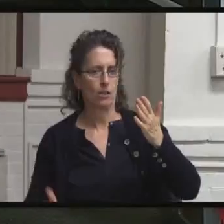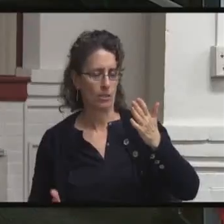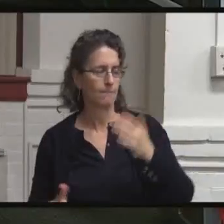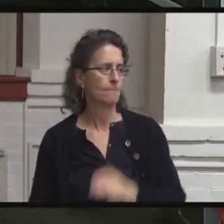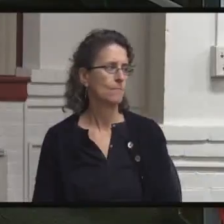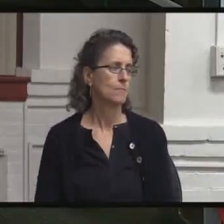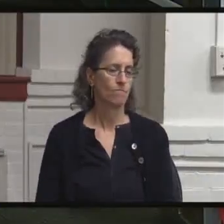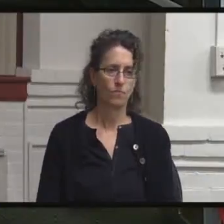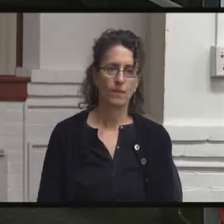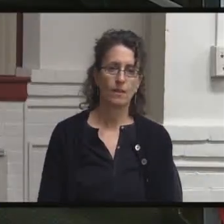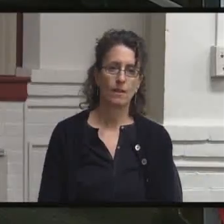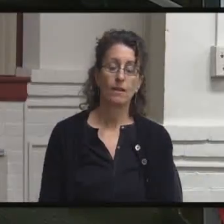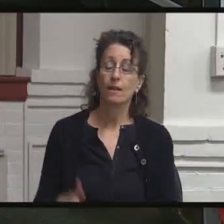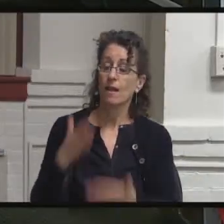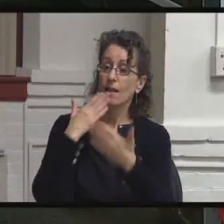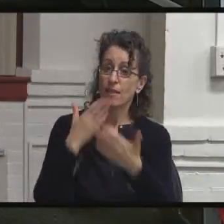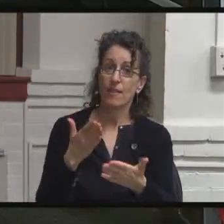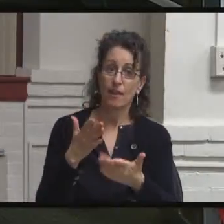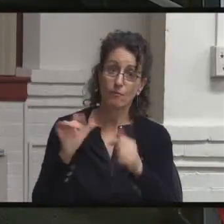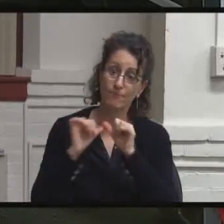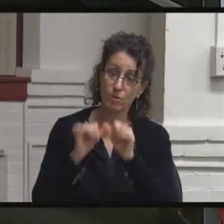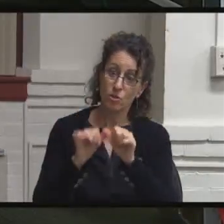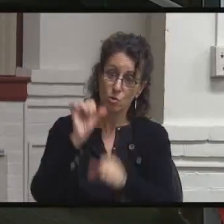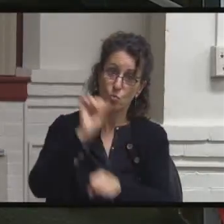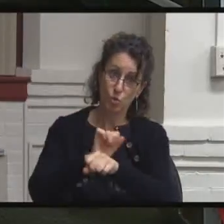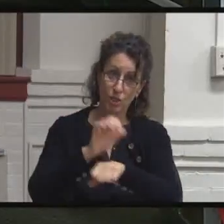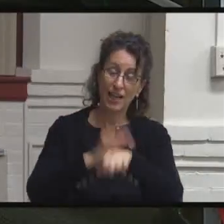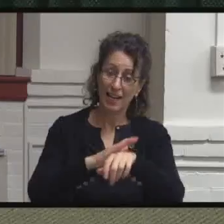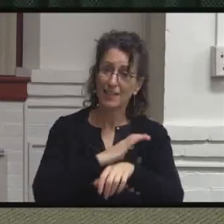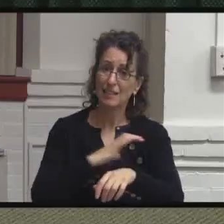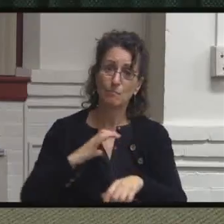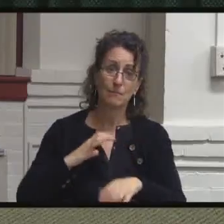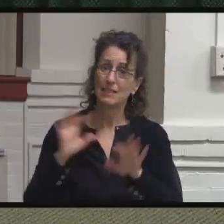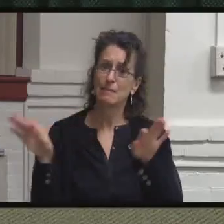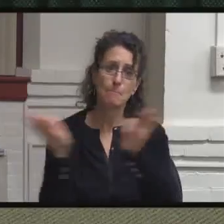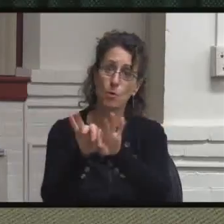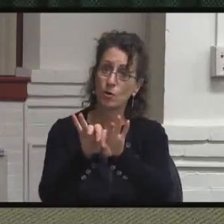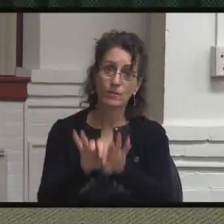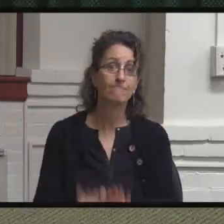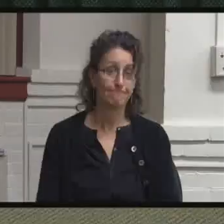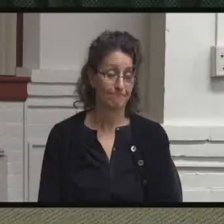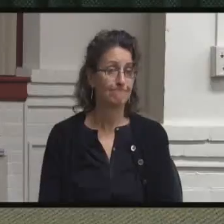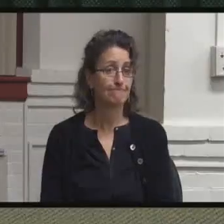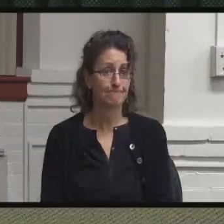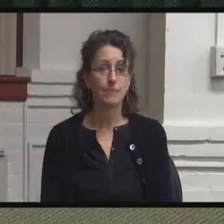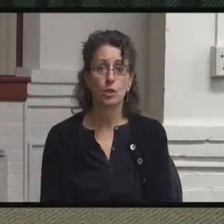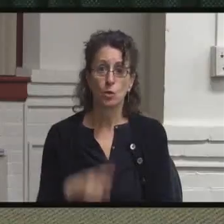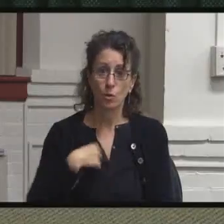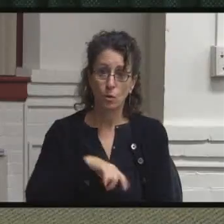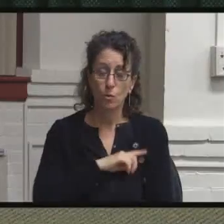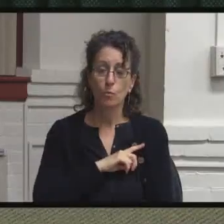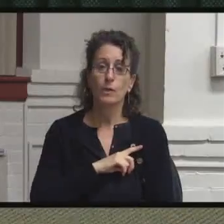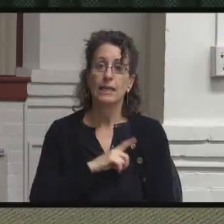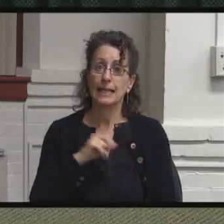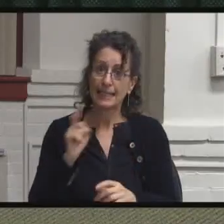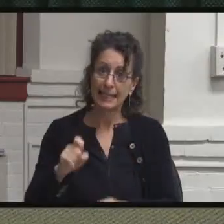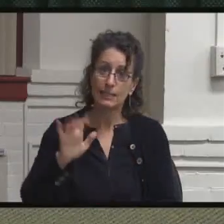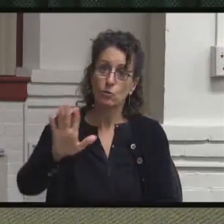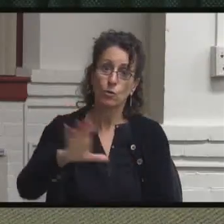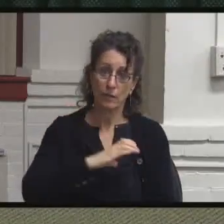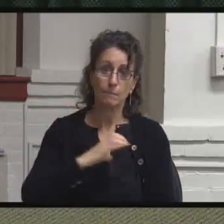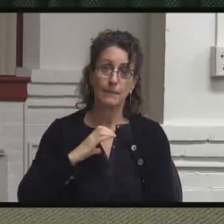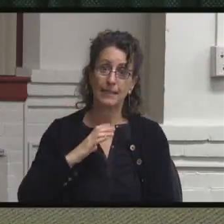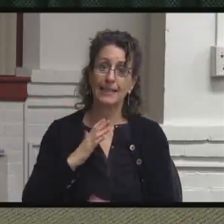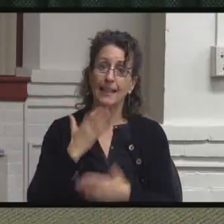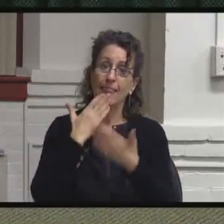we thank you for your continued service on that committee. It's a really essential committee to this town. All of them are. But we appreciate